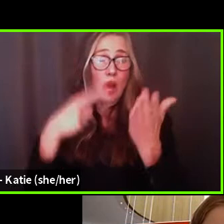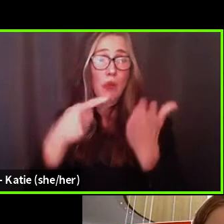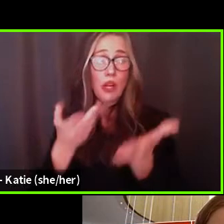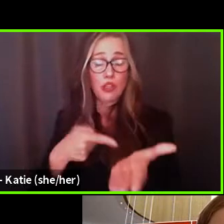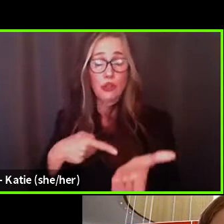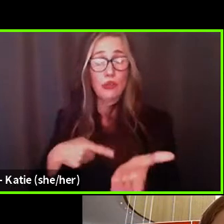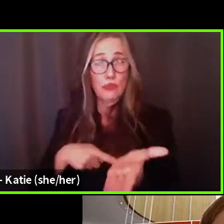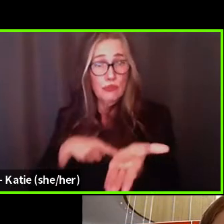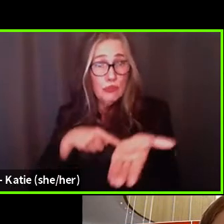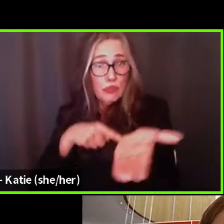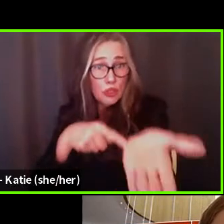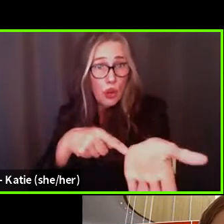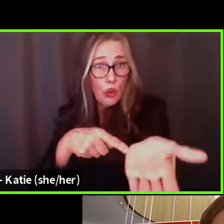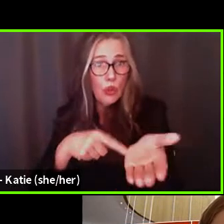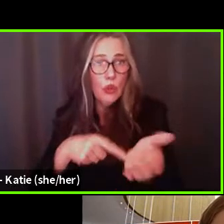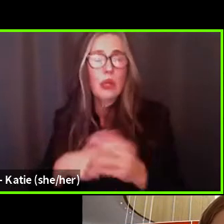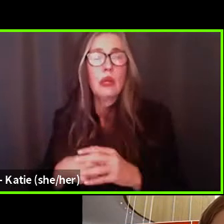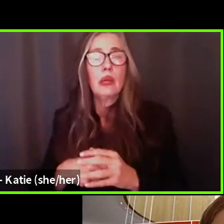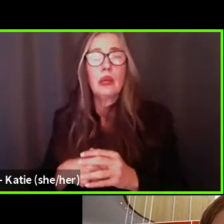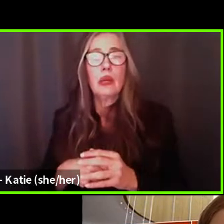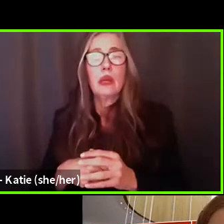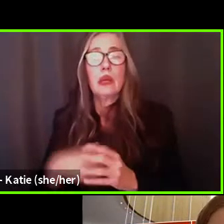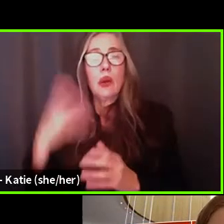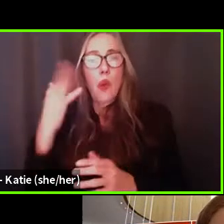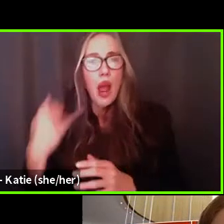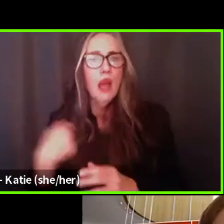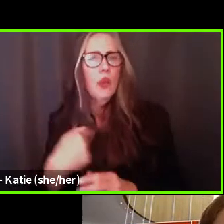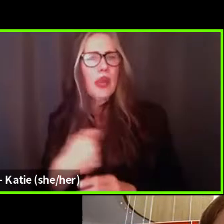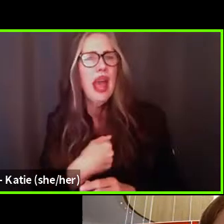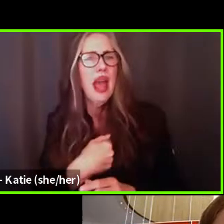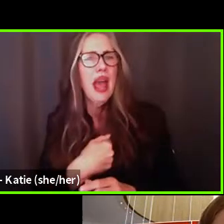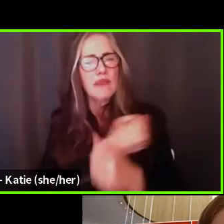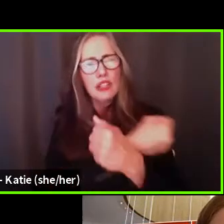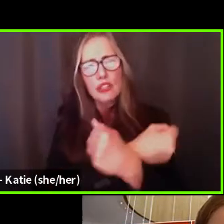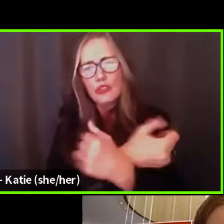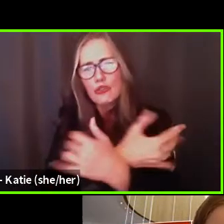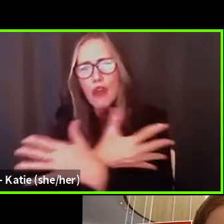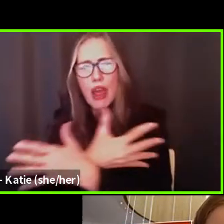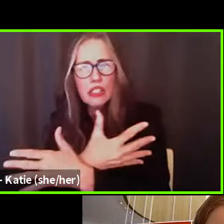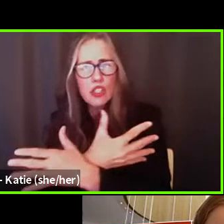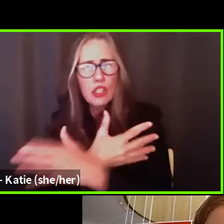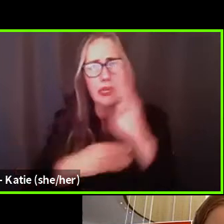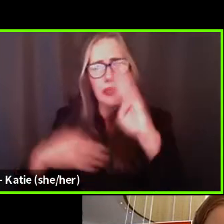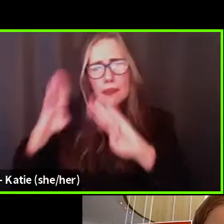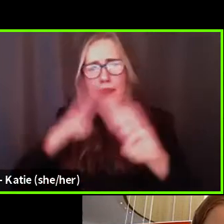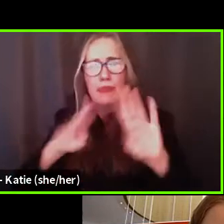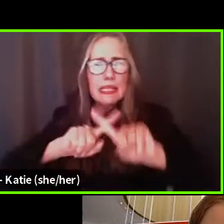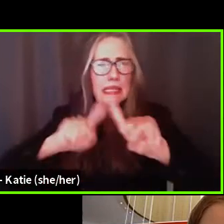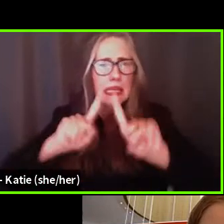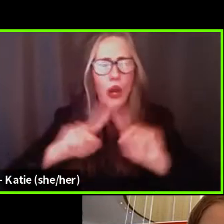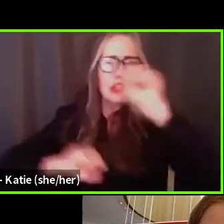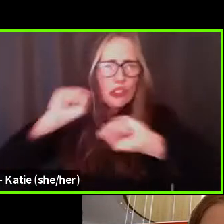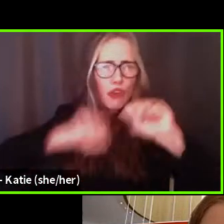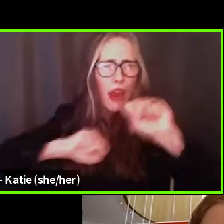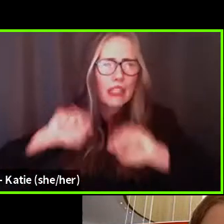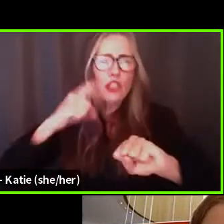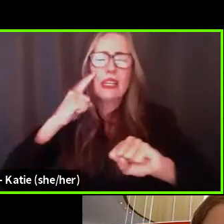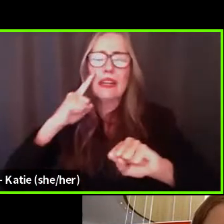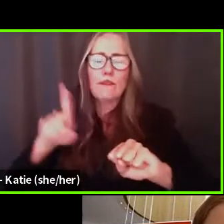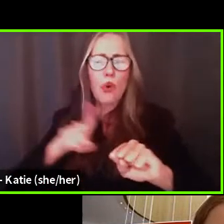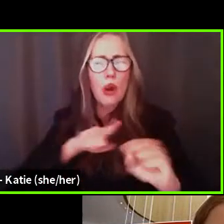multi-pronged strategy approach to be able to ensure preparations for survivors of forced sterilizations